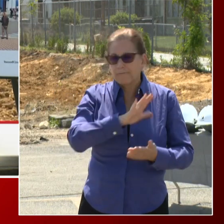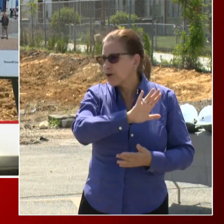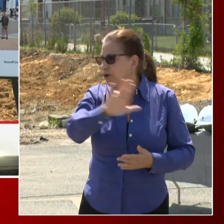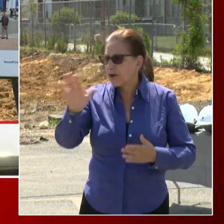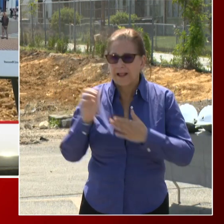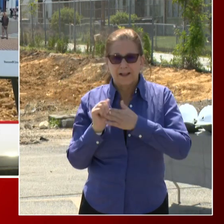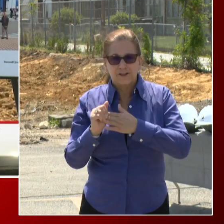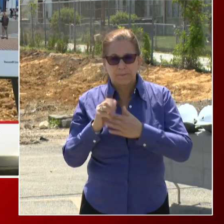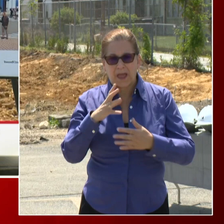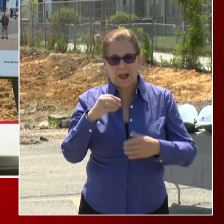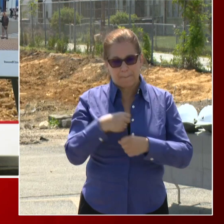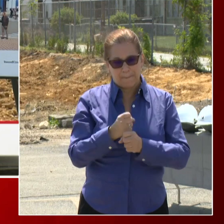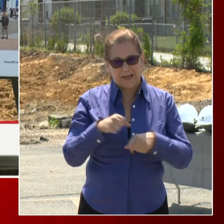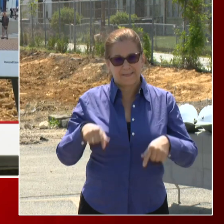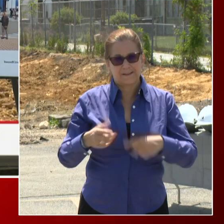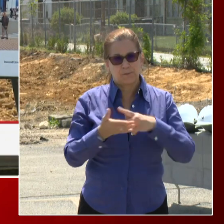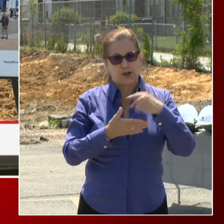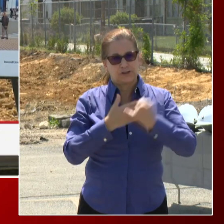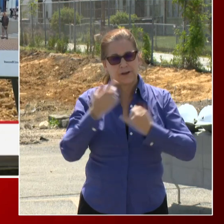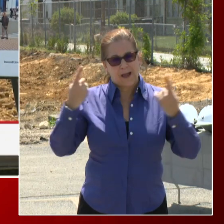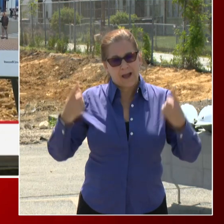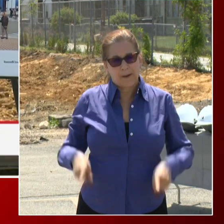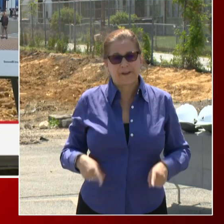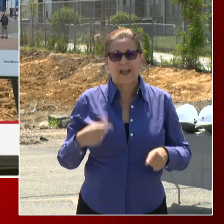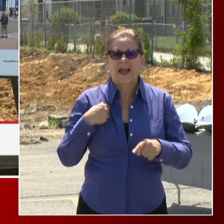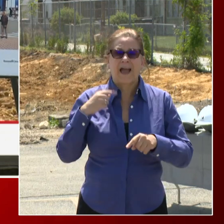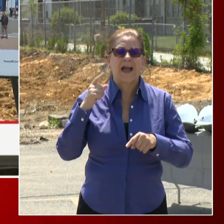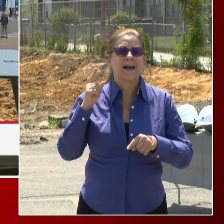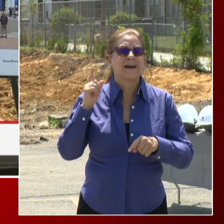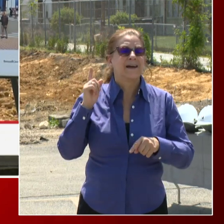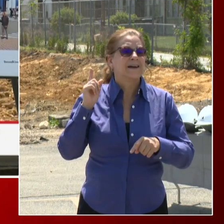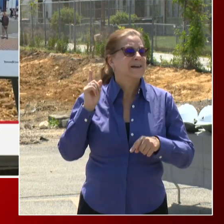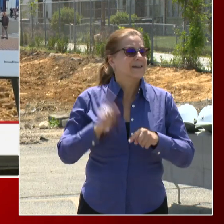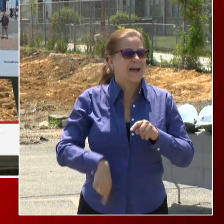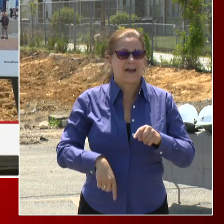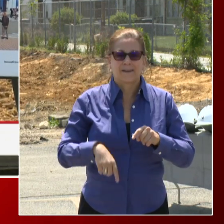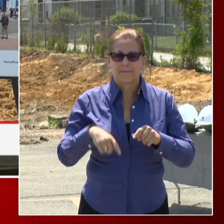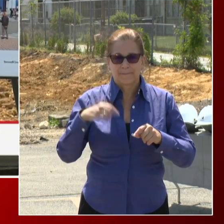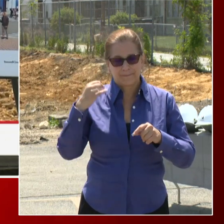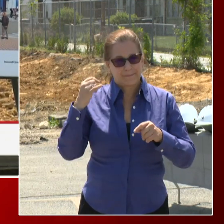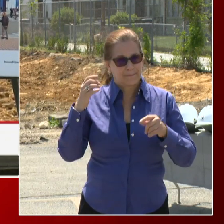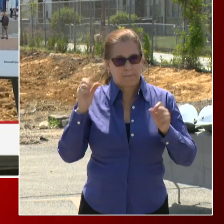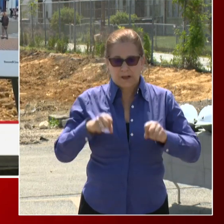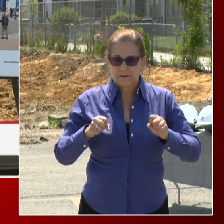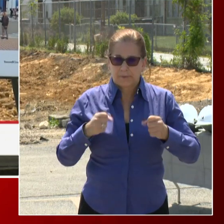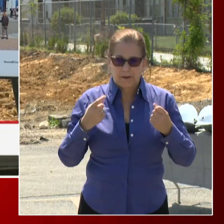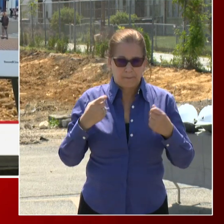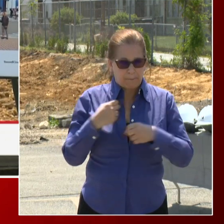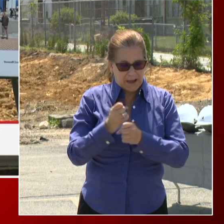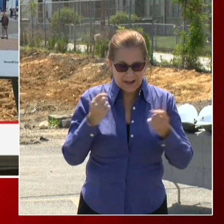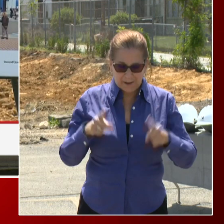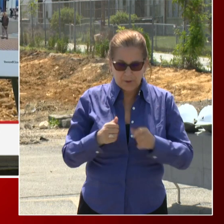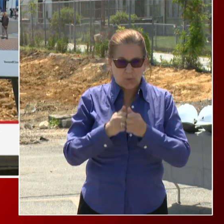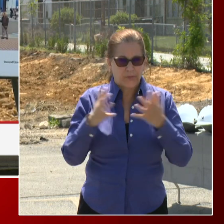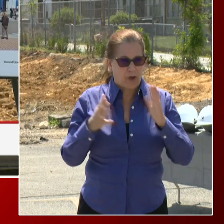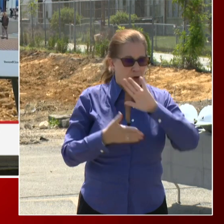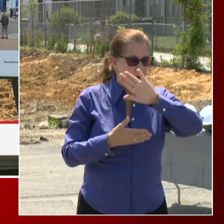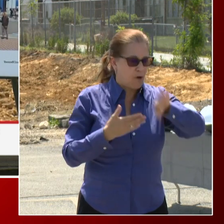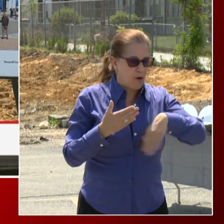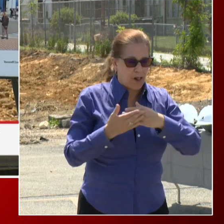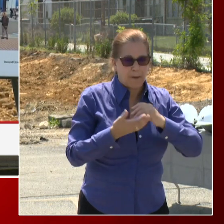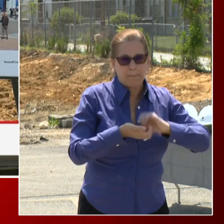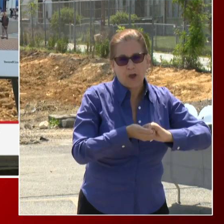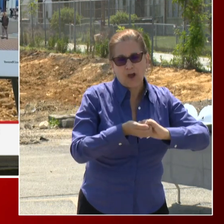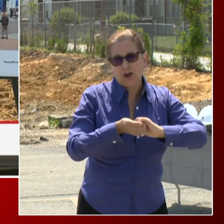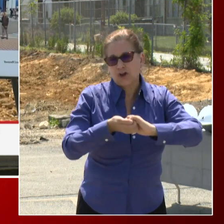could not have materialized without all those parties working together towards a common goal. We're thrilled about